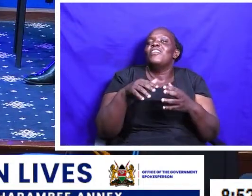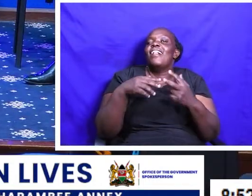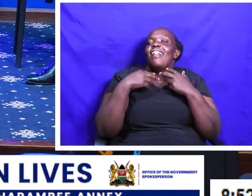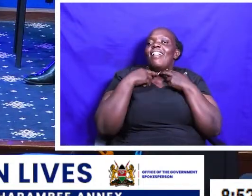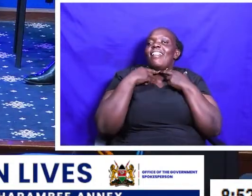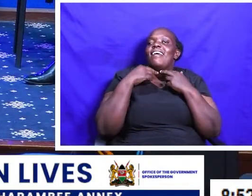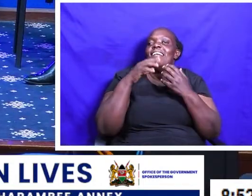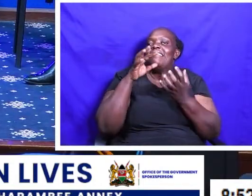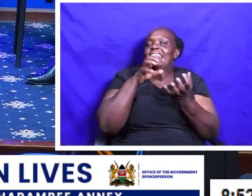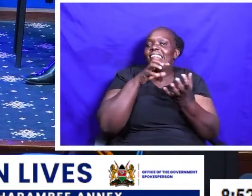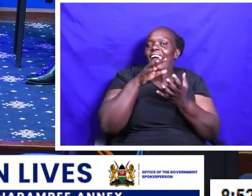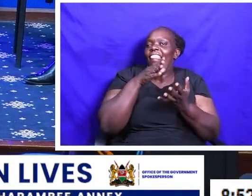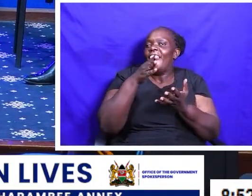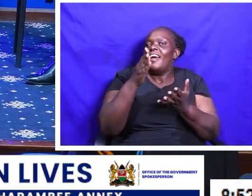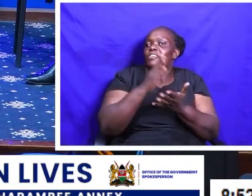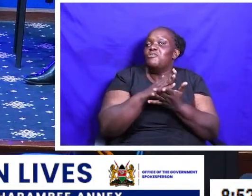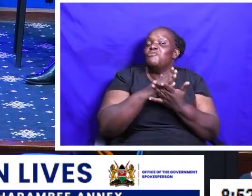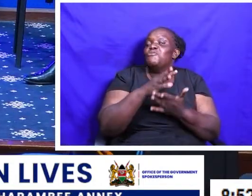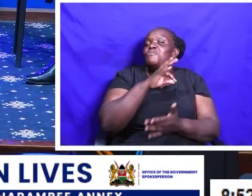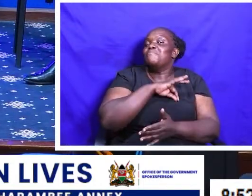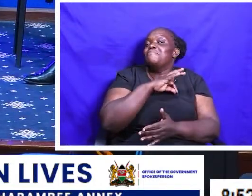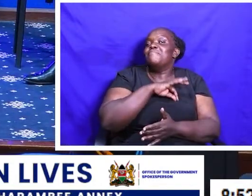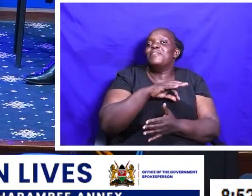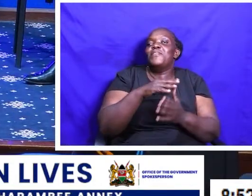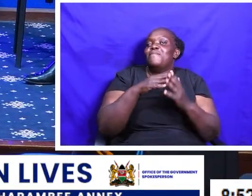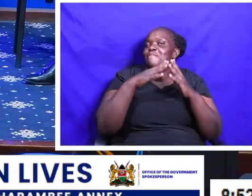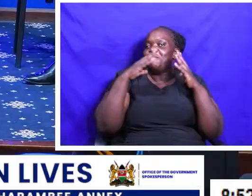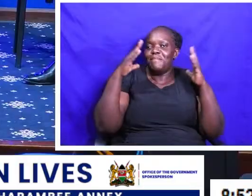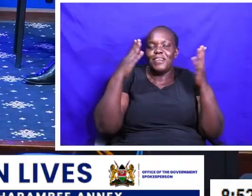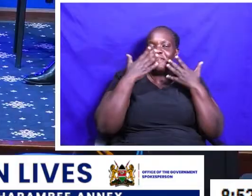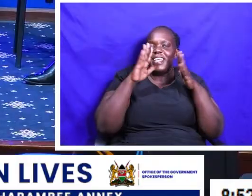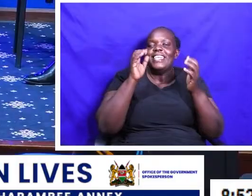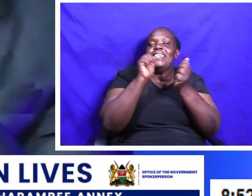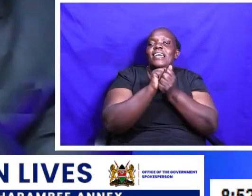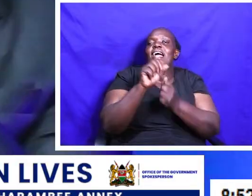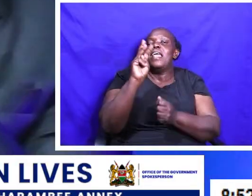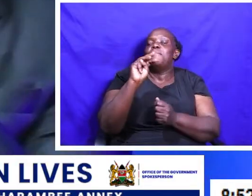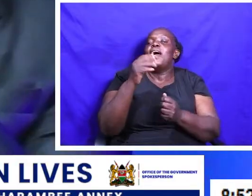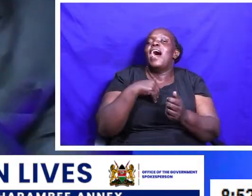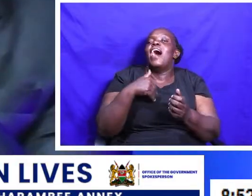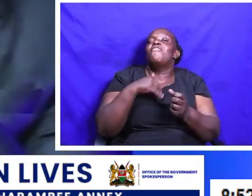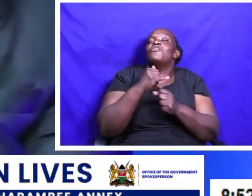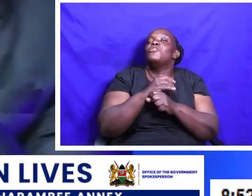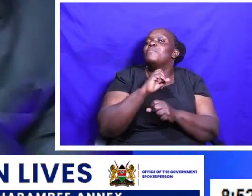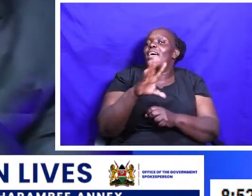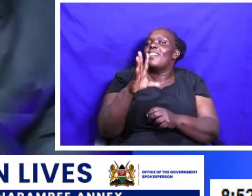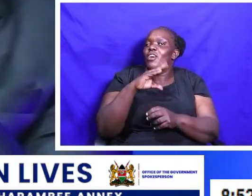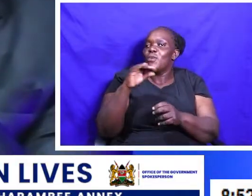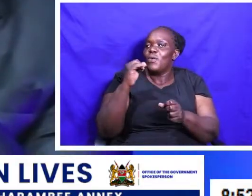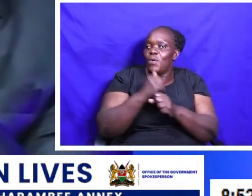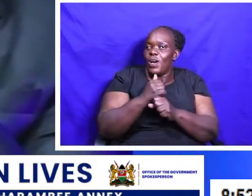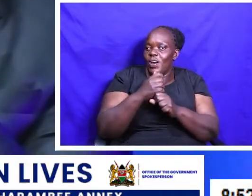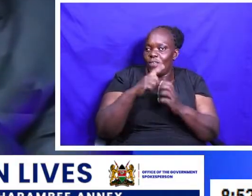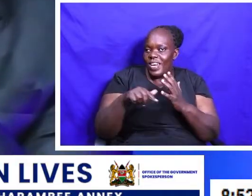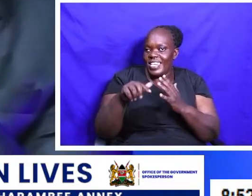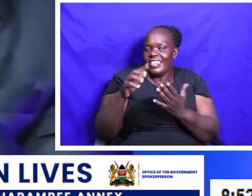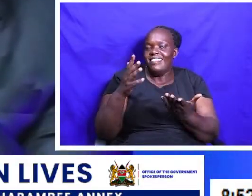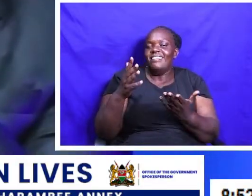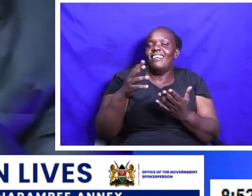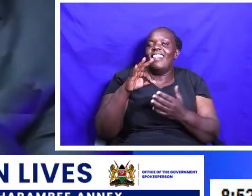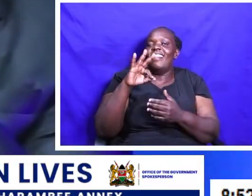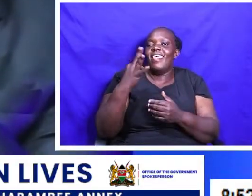hapo Dekai amekwachuka nini 10 million na unasema hakuna kazi na alianza hiyo kazi akiwa